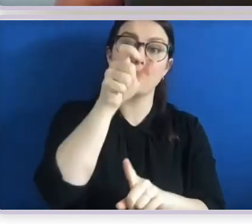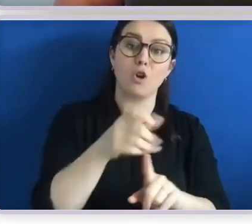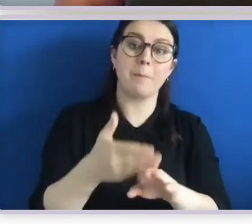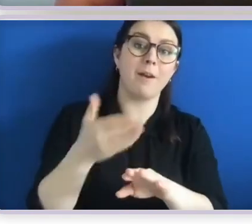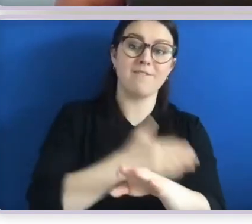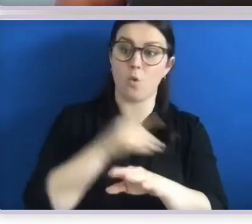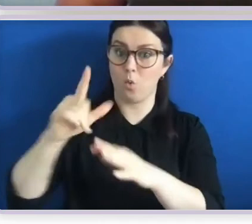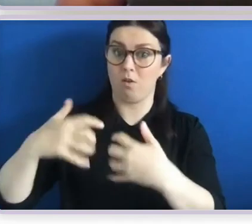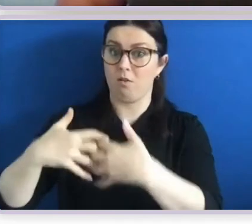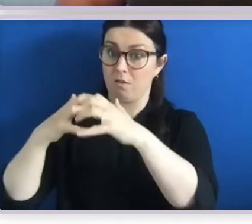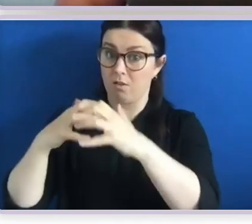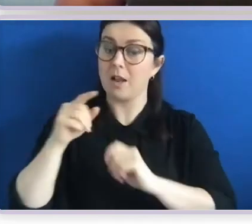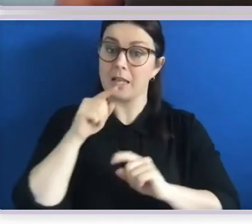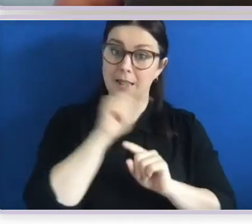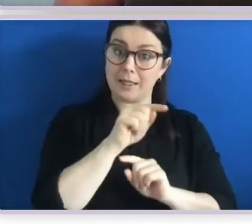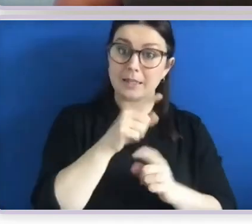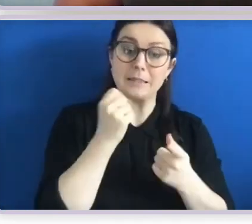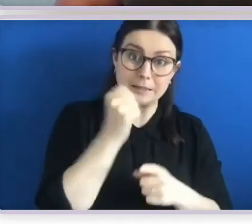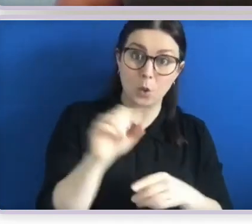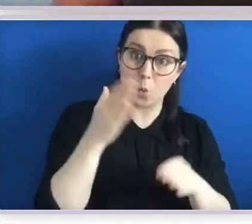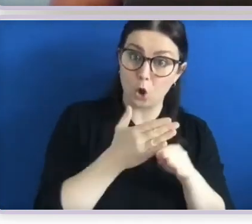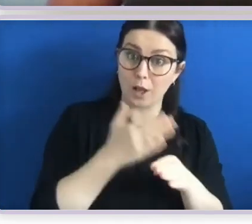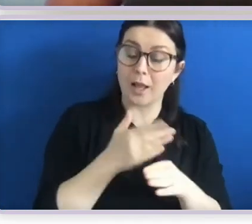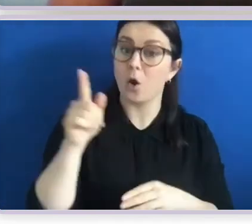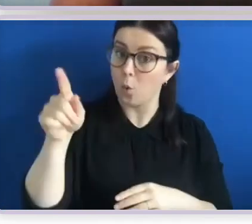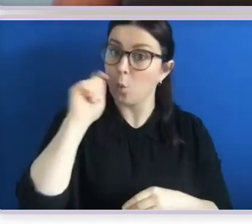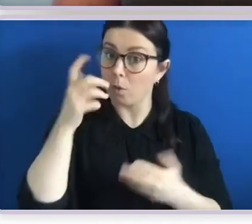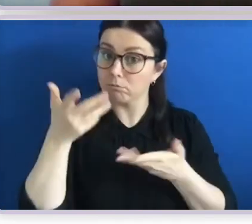up but is still working, would you investigate?